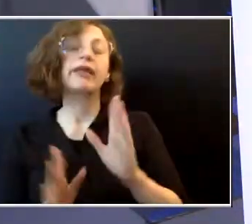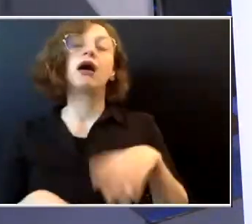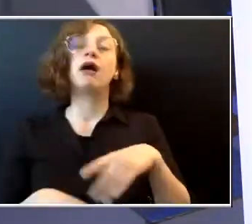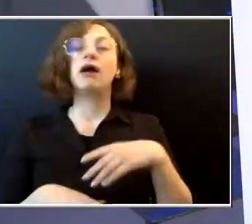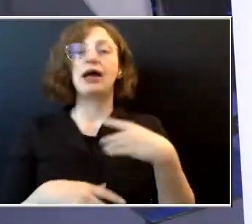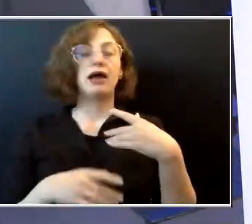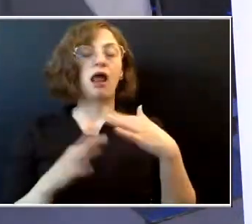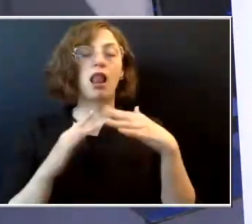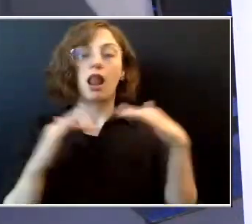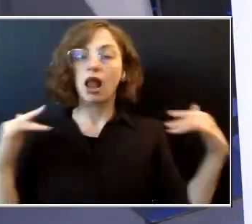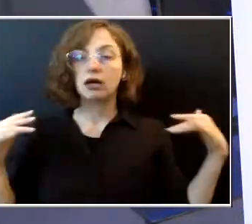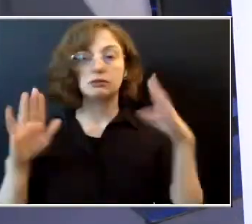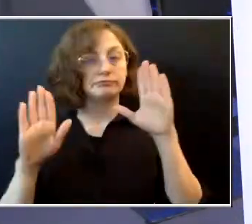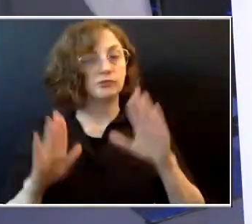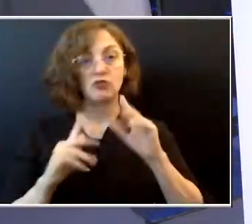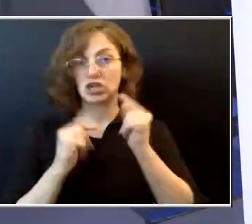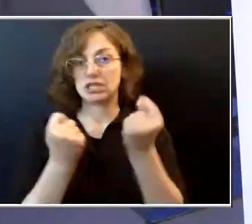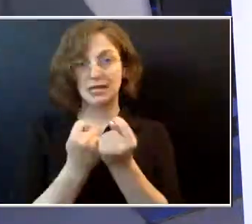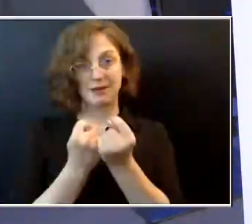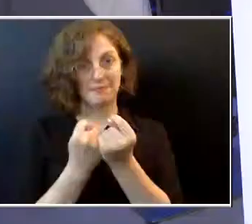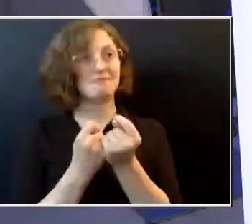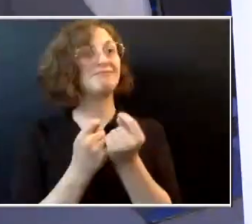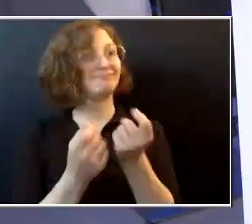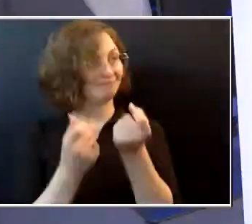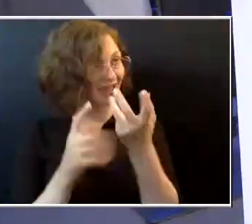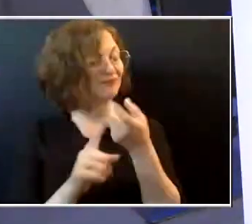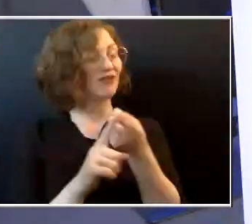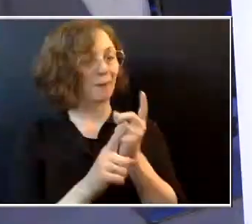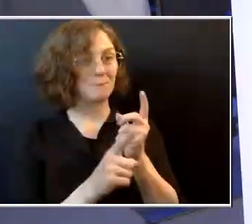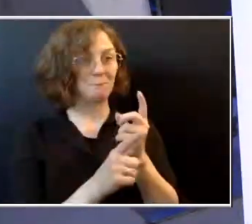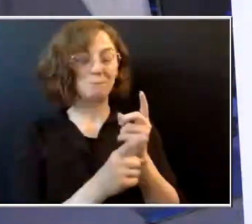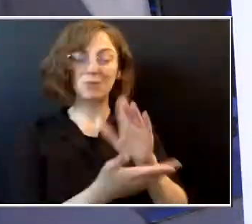lot of that does come from that School of Health Professions. So Peter,